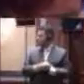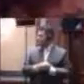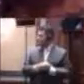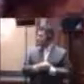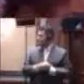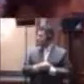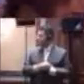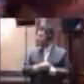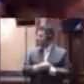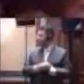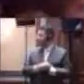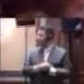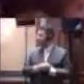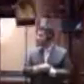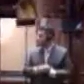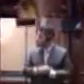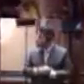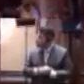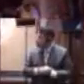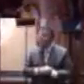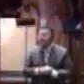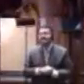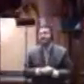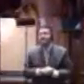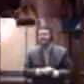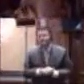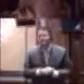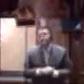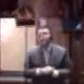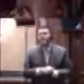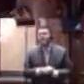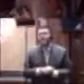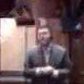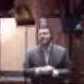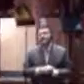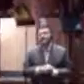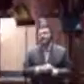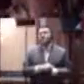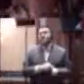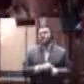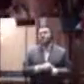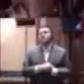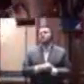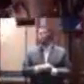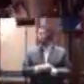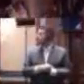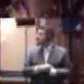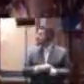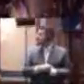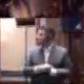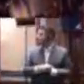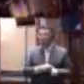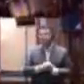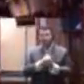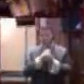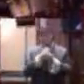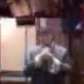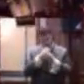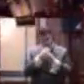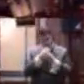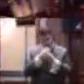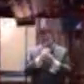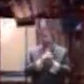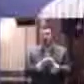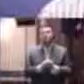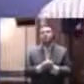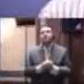Okay, so the question is, why do you think that decentralization is a priority and how should it happen? Basically, I think